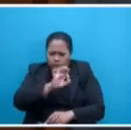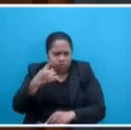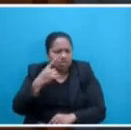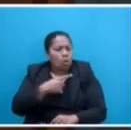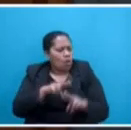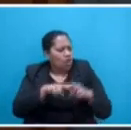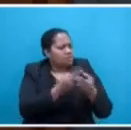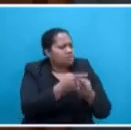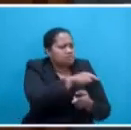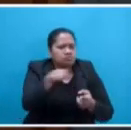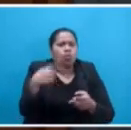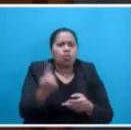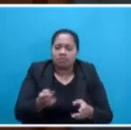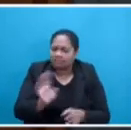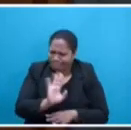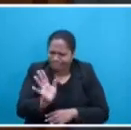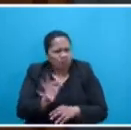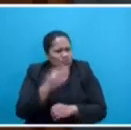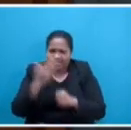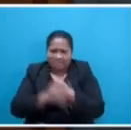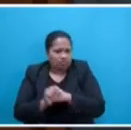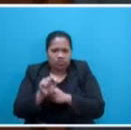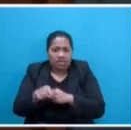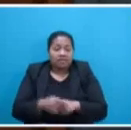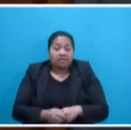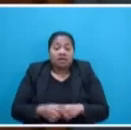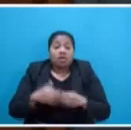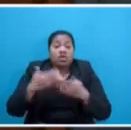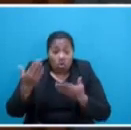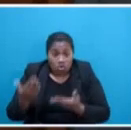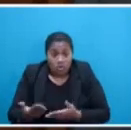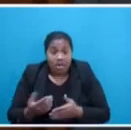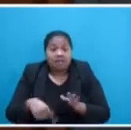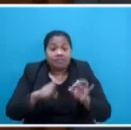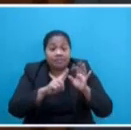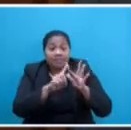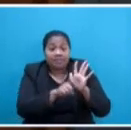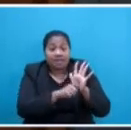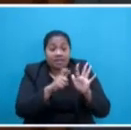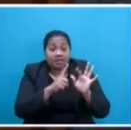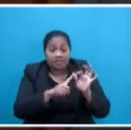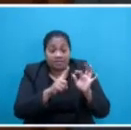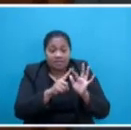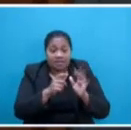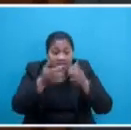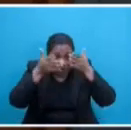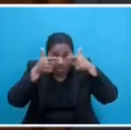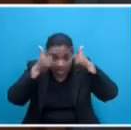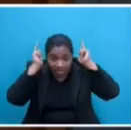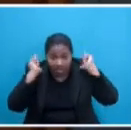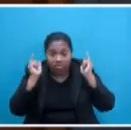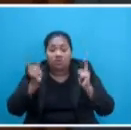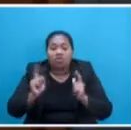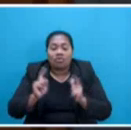Honorable Speaker, sir, Honorable Gengar Tambua went ahead and cursed us and our children. I just want Fijians to have a